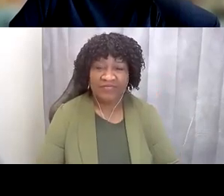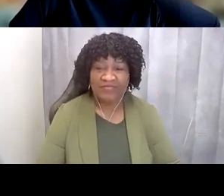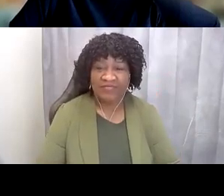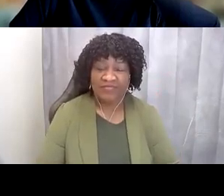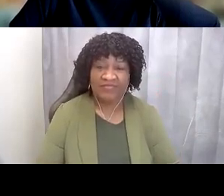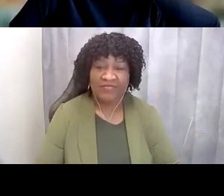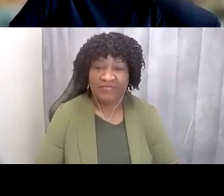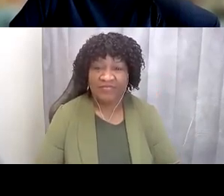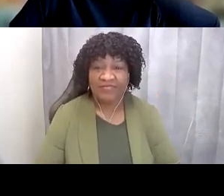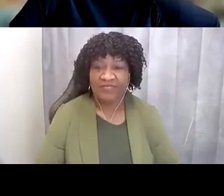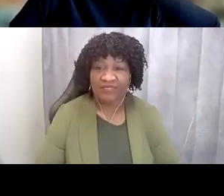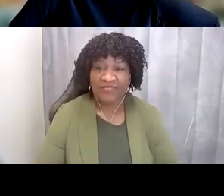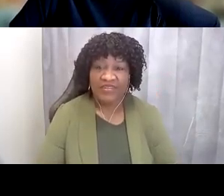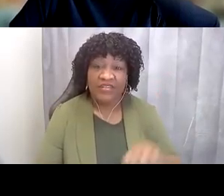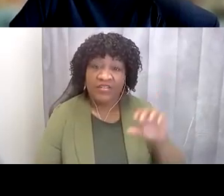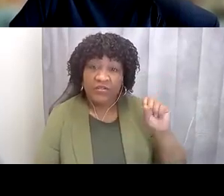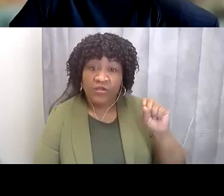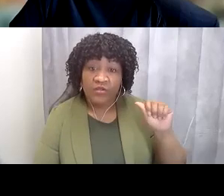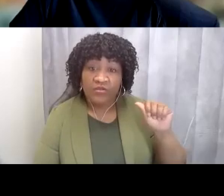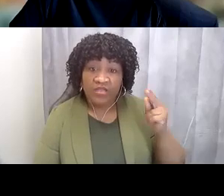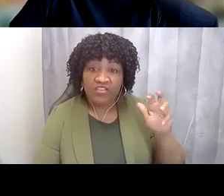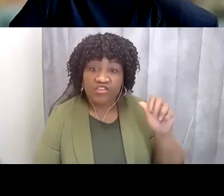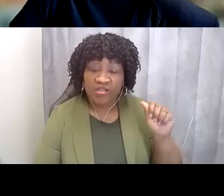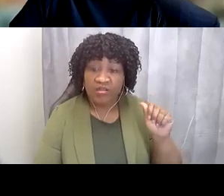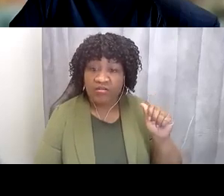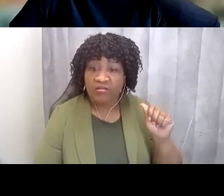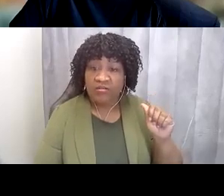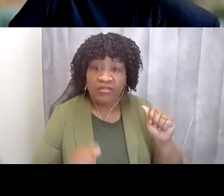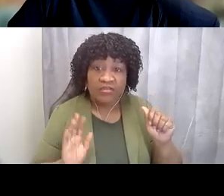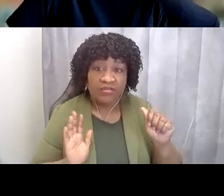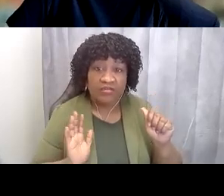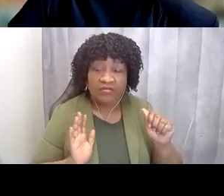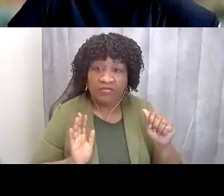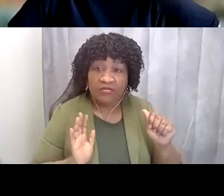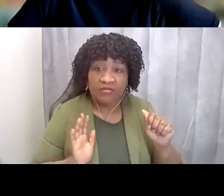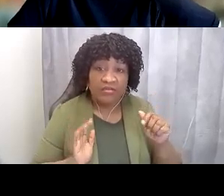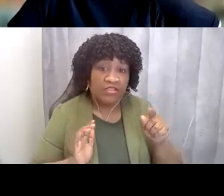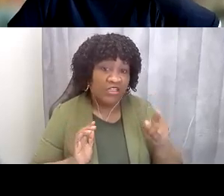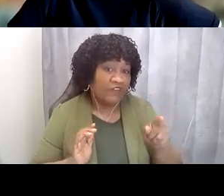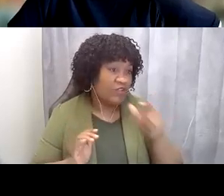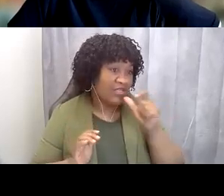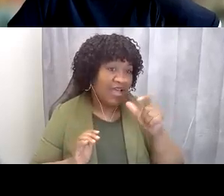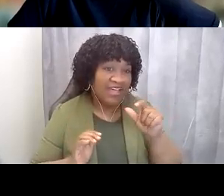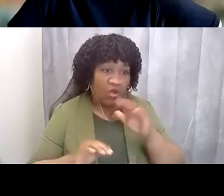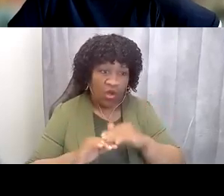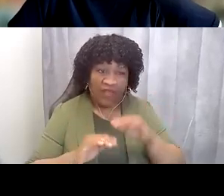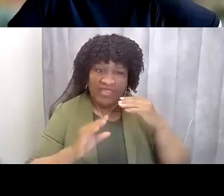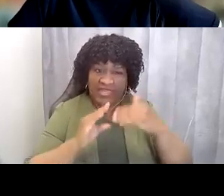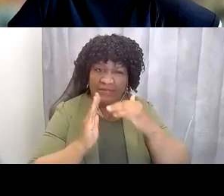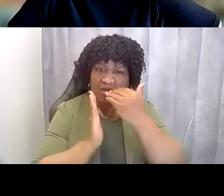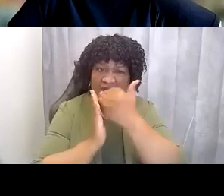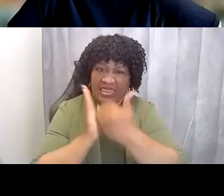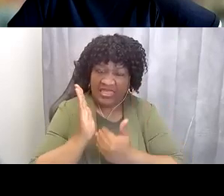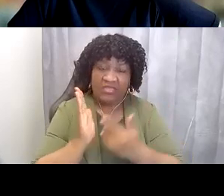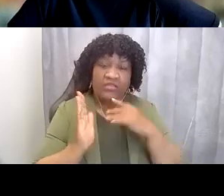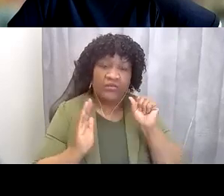So yes, Sasha, if you are not on or anybody here is not on the email list, we send out